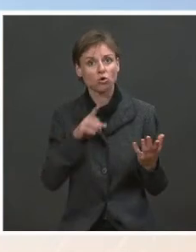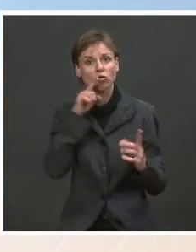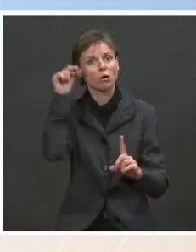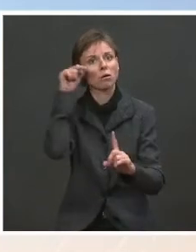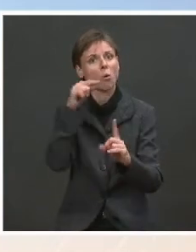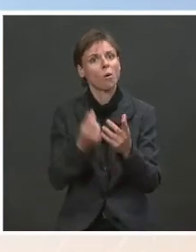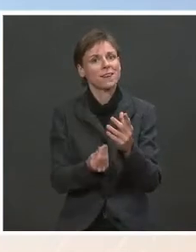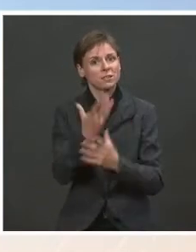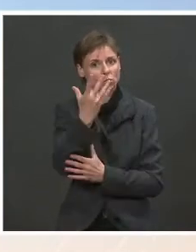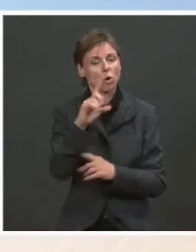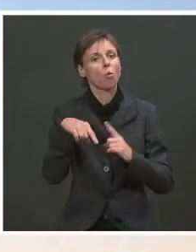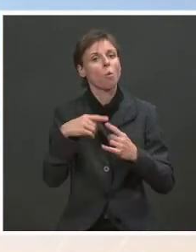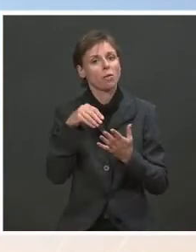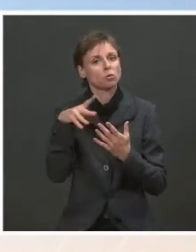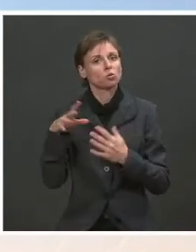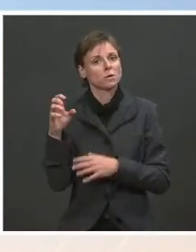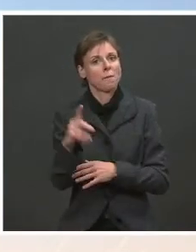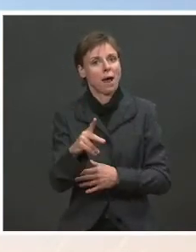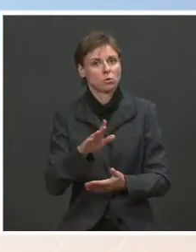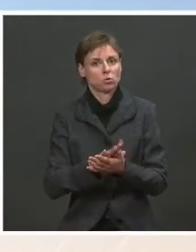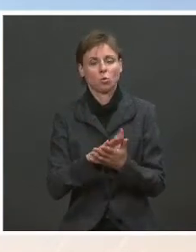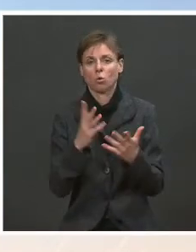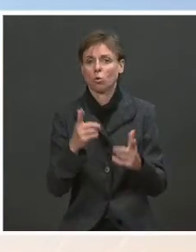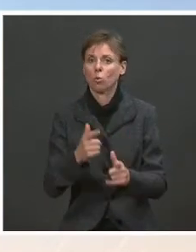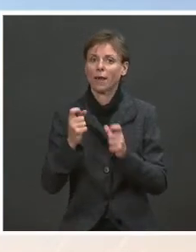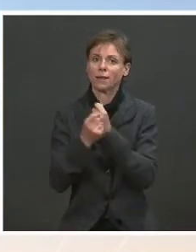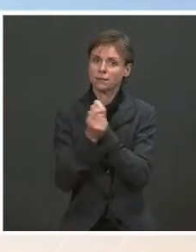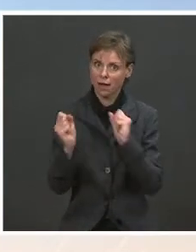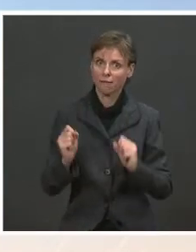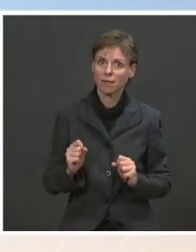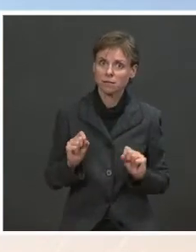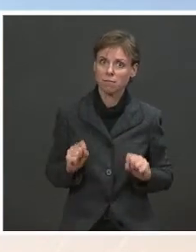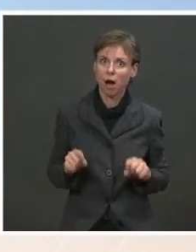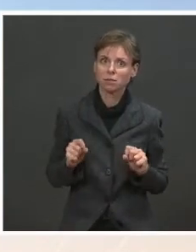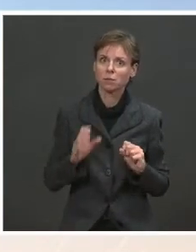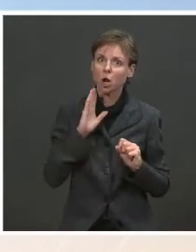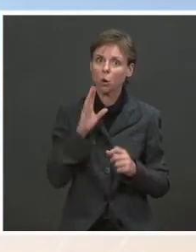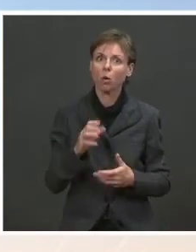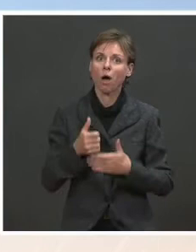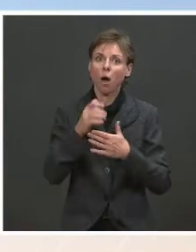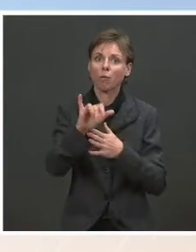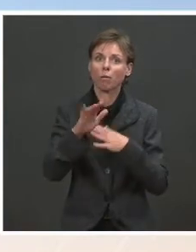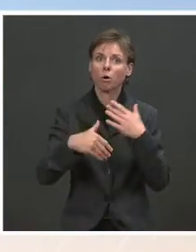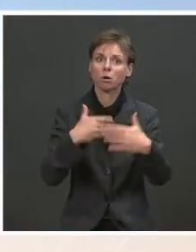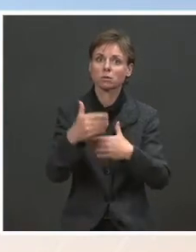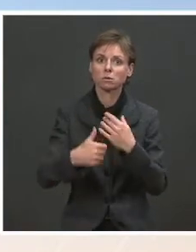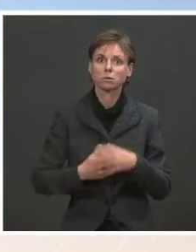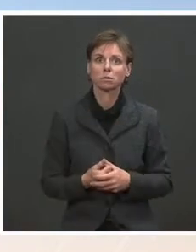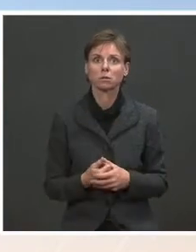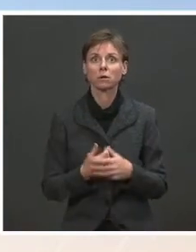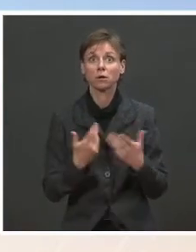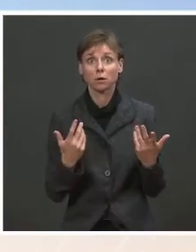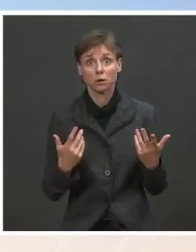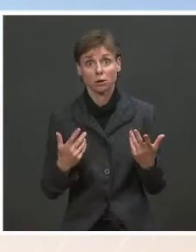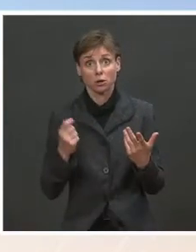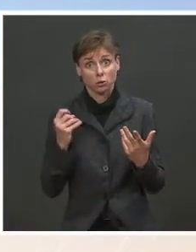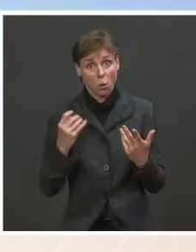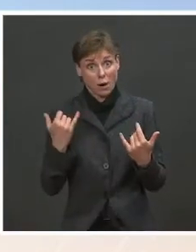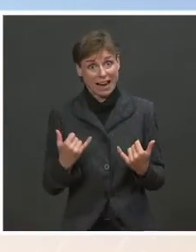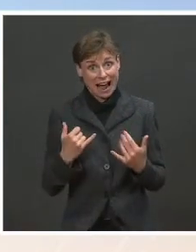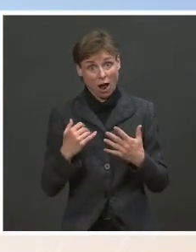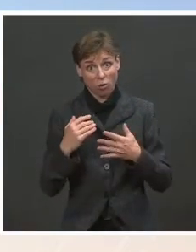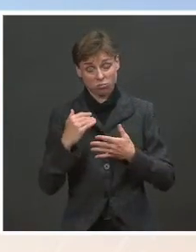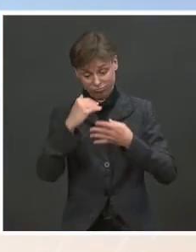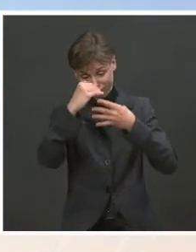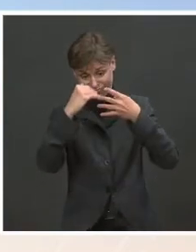students back in school as quickly, as safely as possible, and that's going to assist in that process. And we're more than halfway, obviously, through March. Do you have any